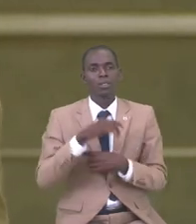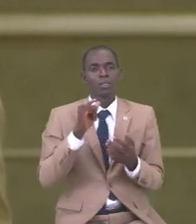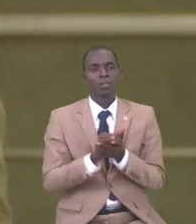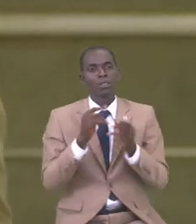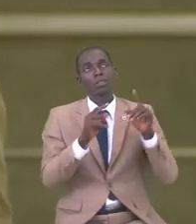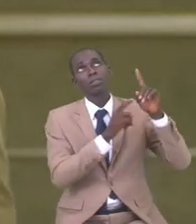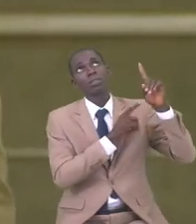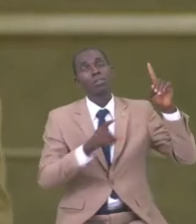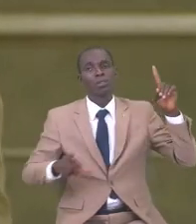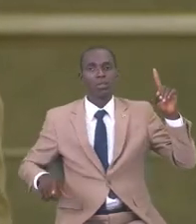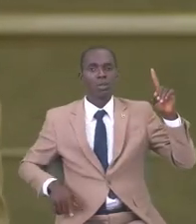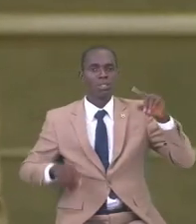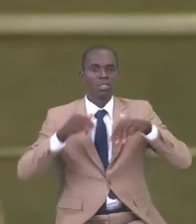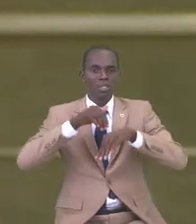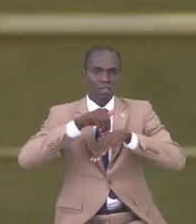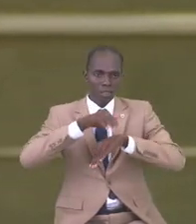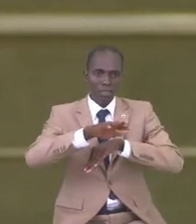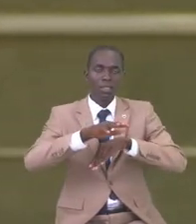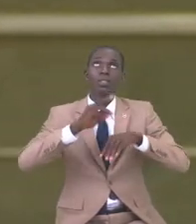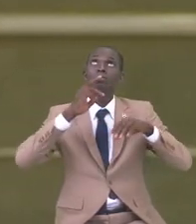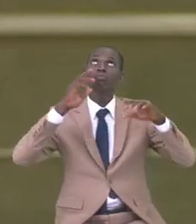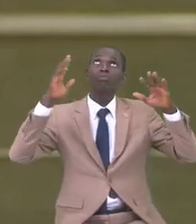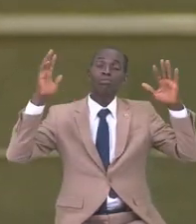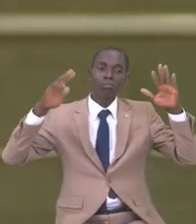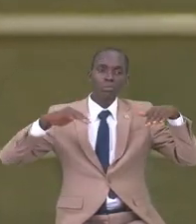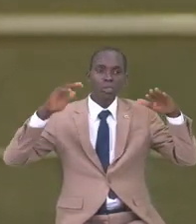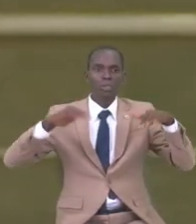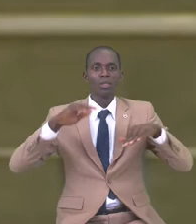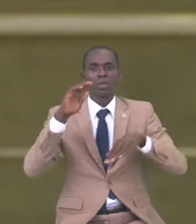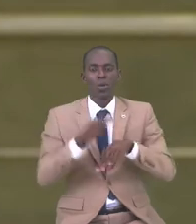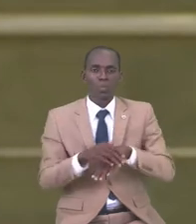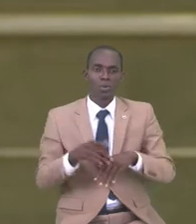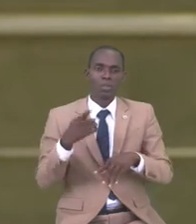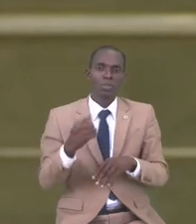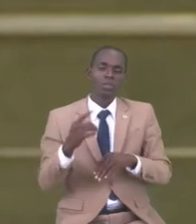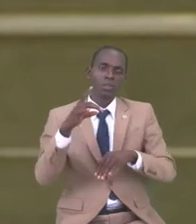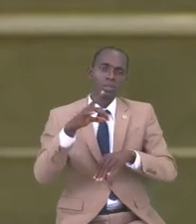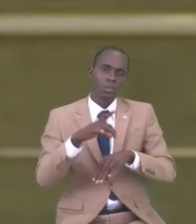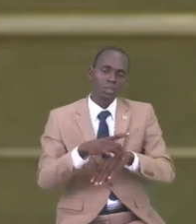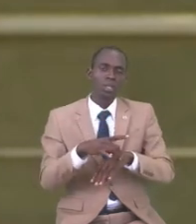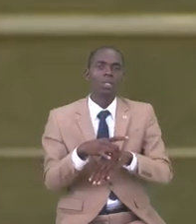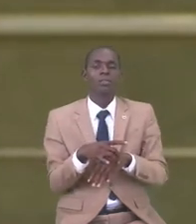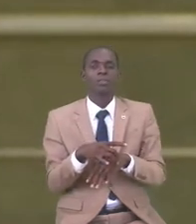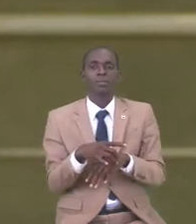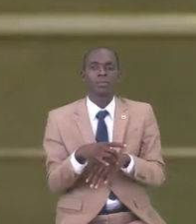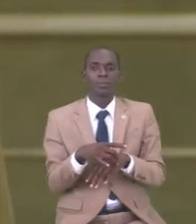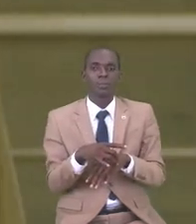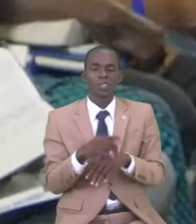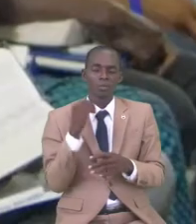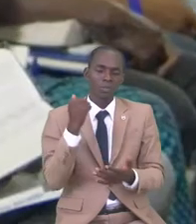that the Lord sendeth rain upon the earth.